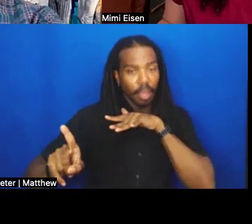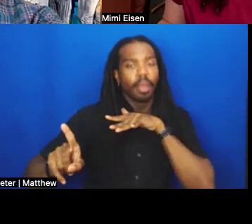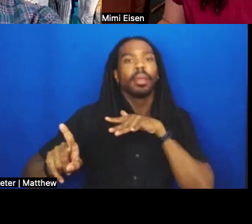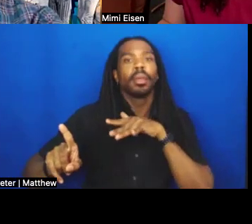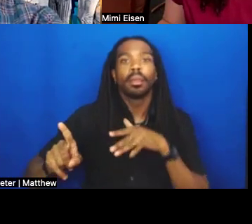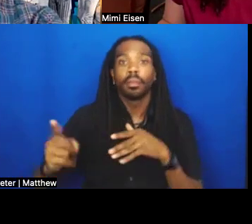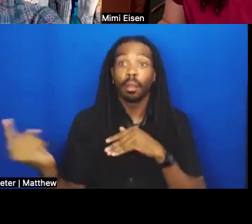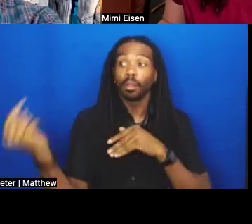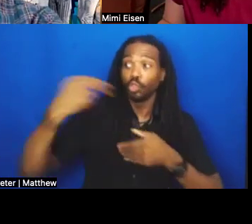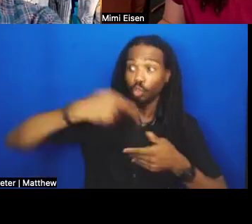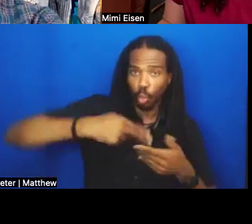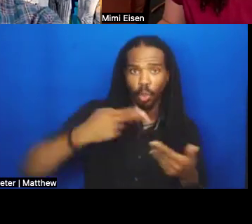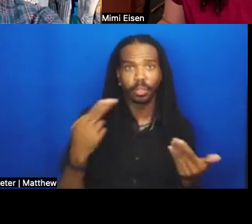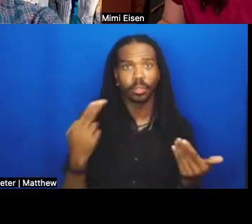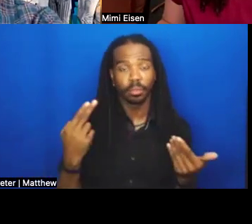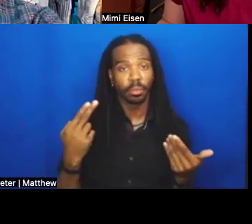side.